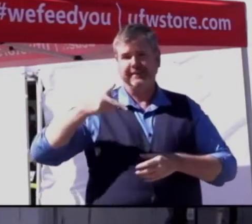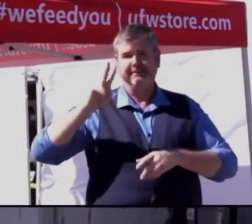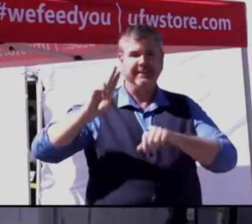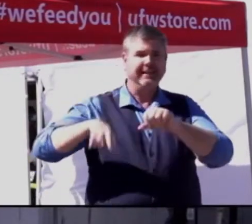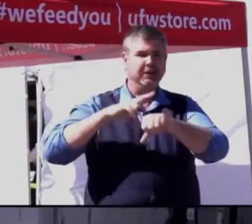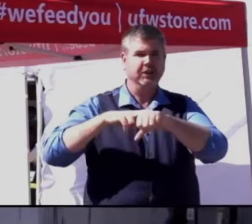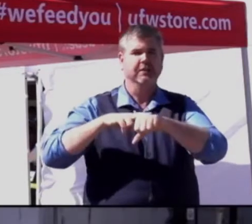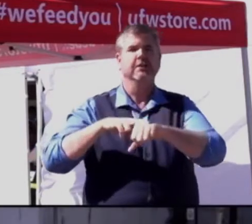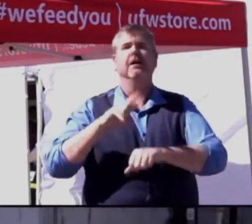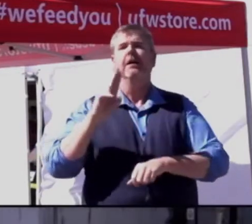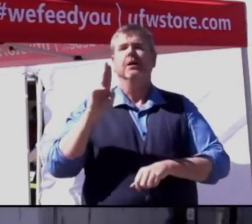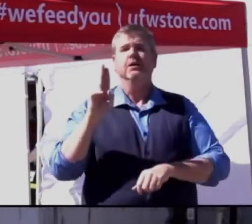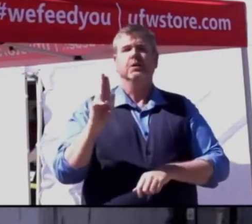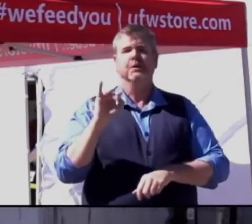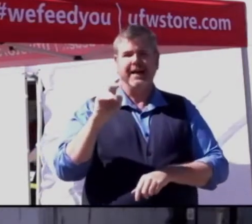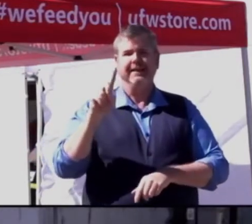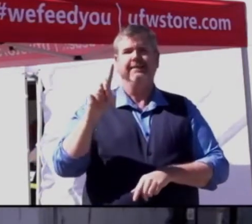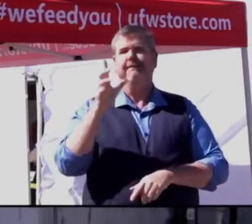Rivera.